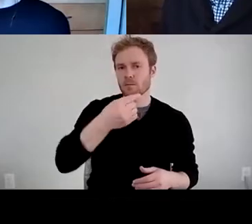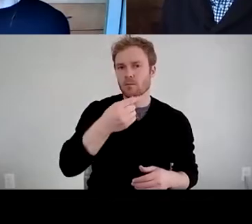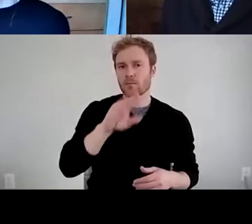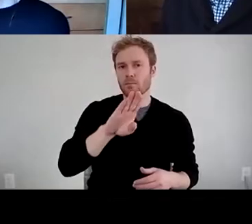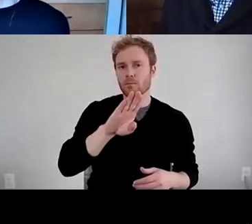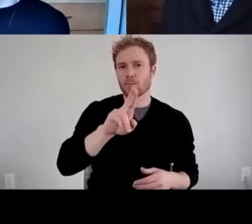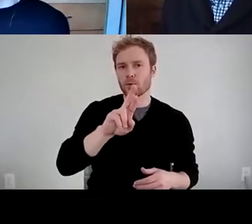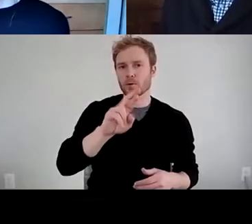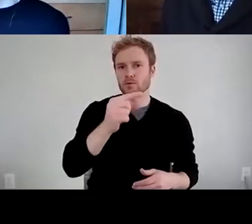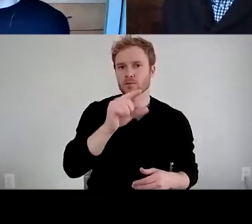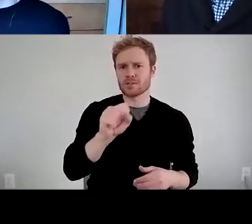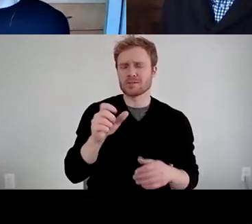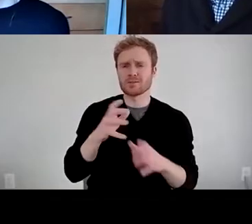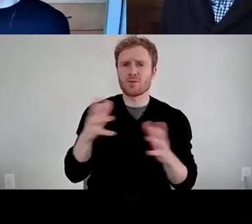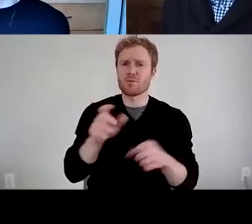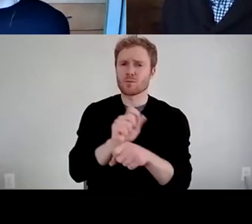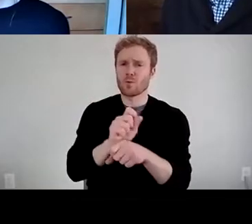$1,684,869.